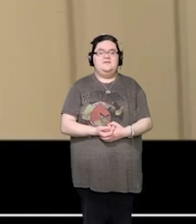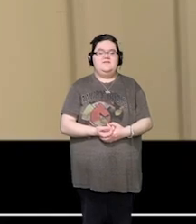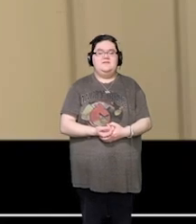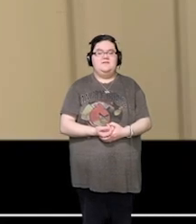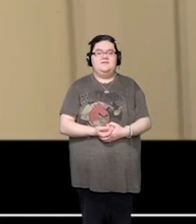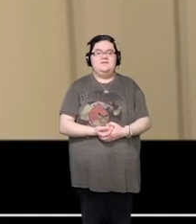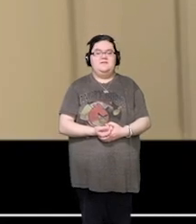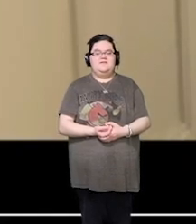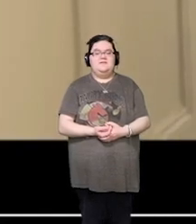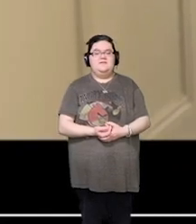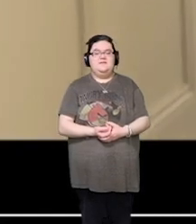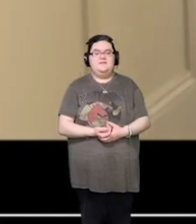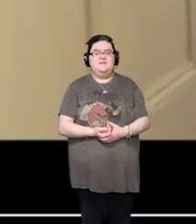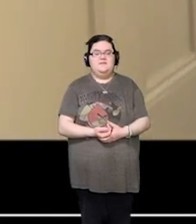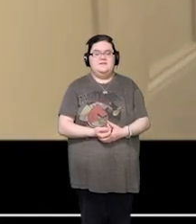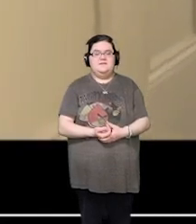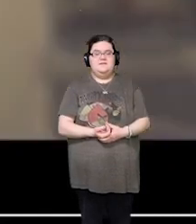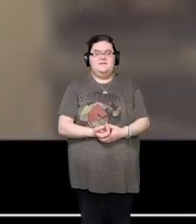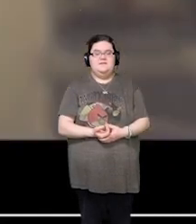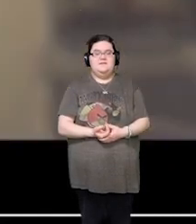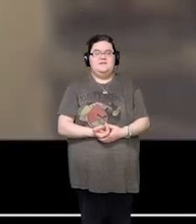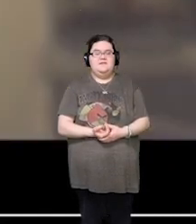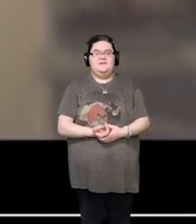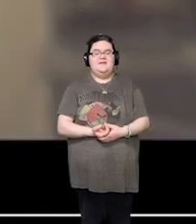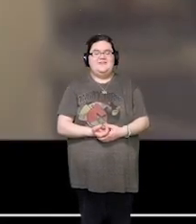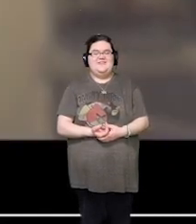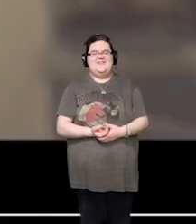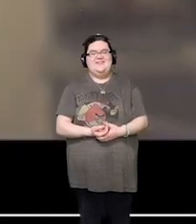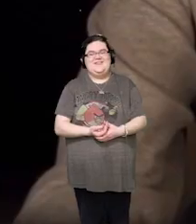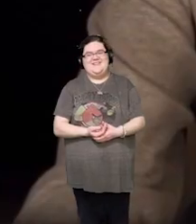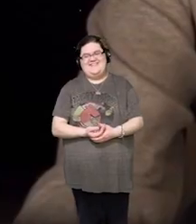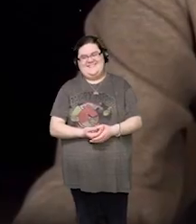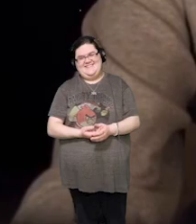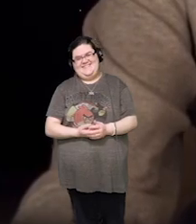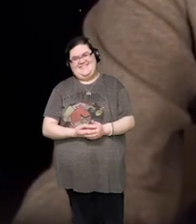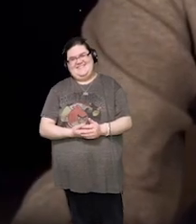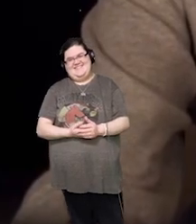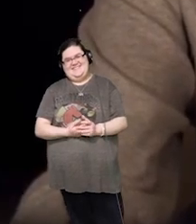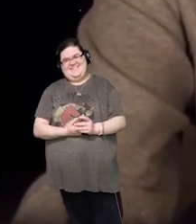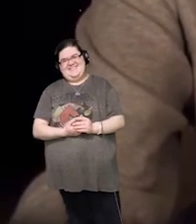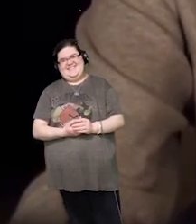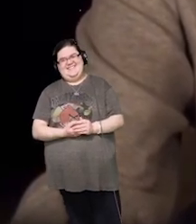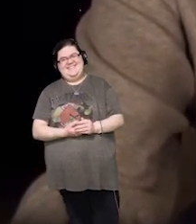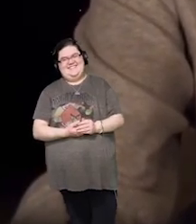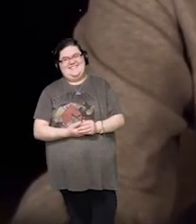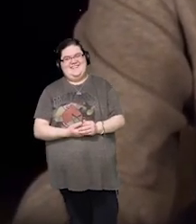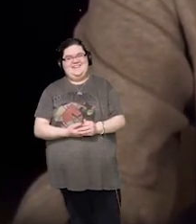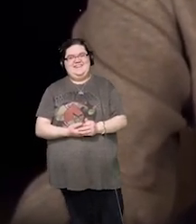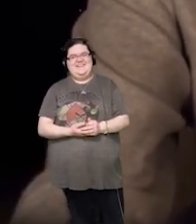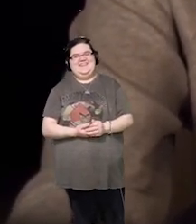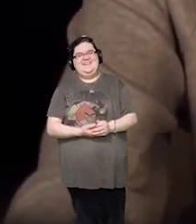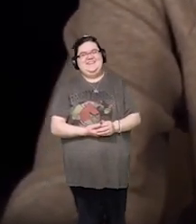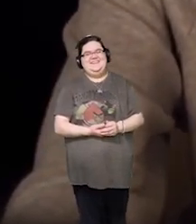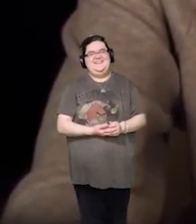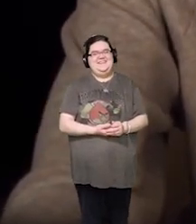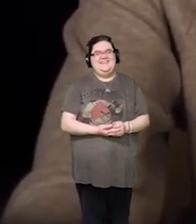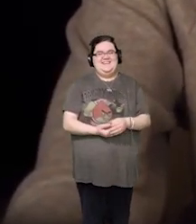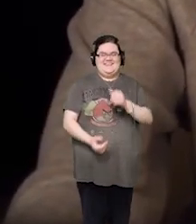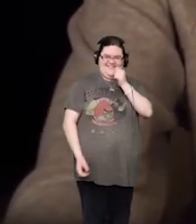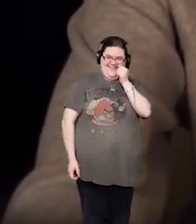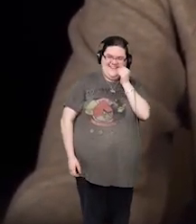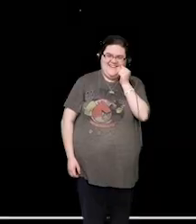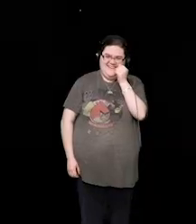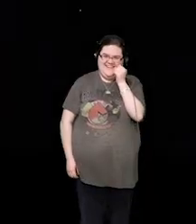its ears, then the next shot instantly. Under his ears. I think whoever directed this needs to wear their